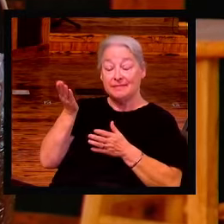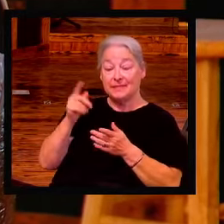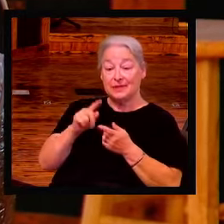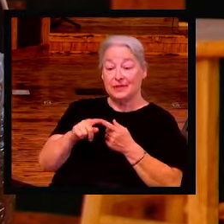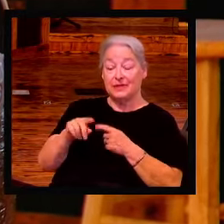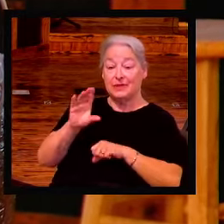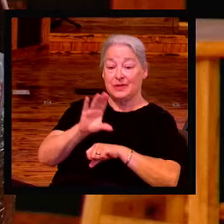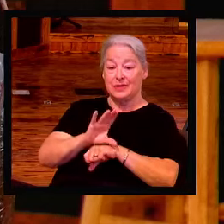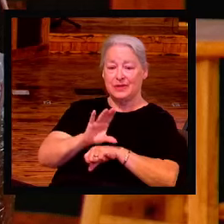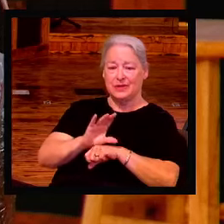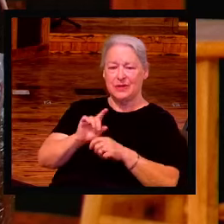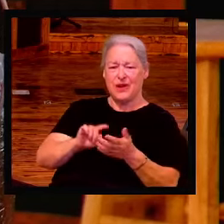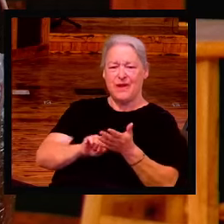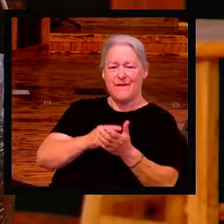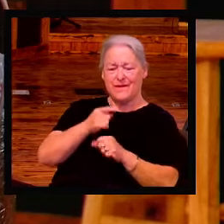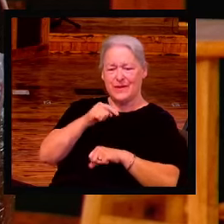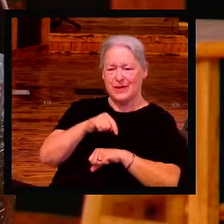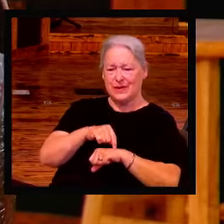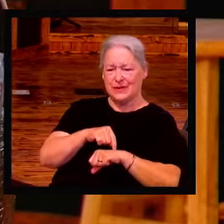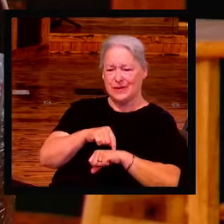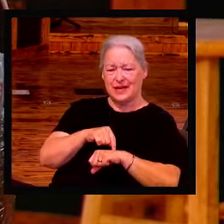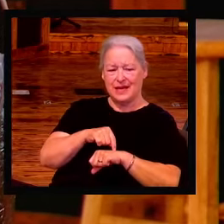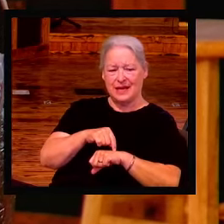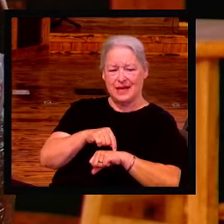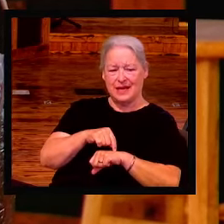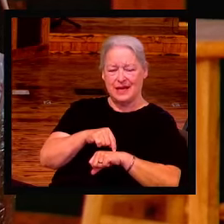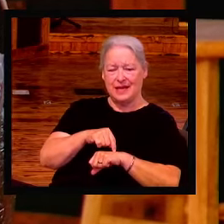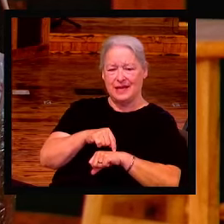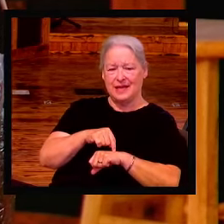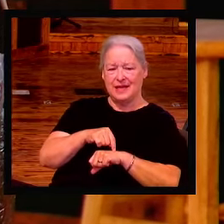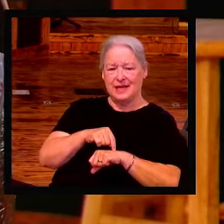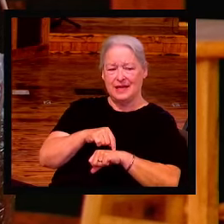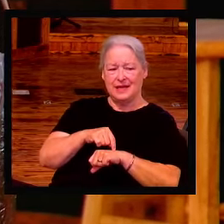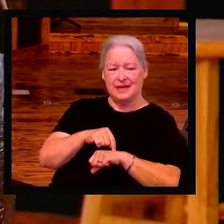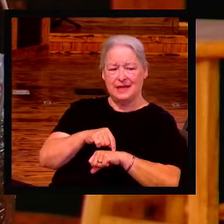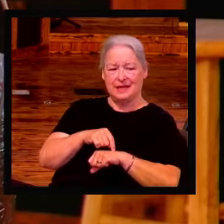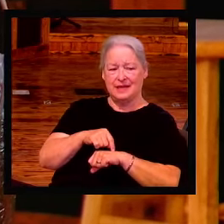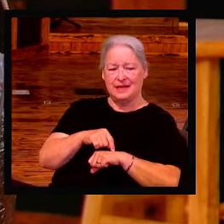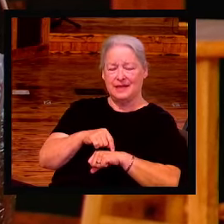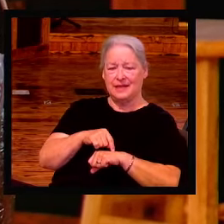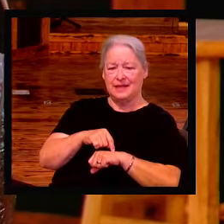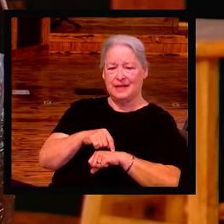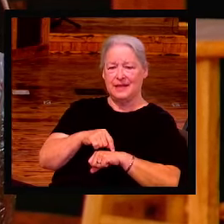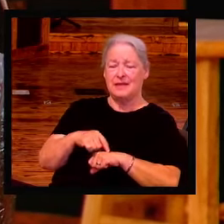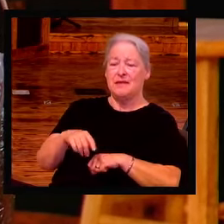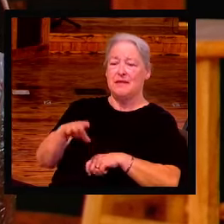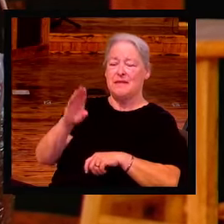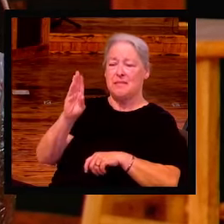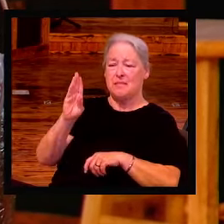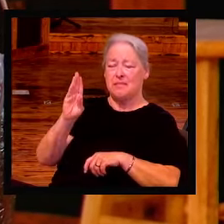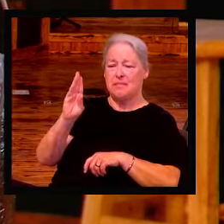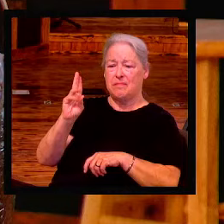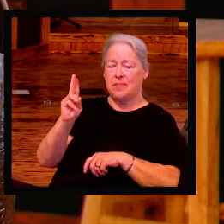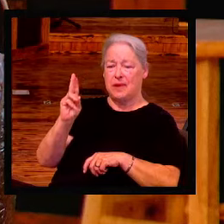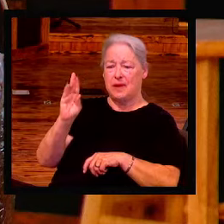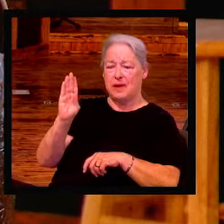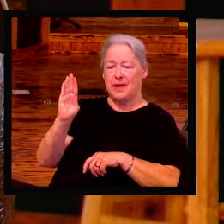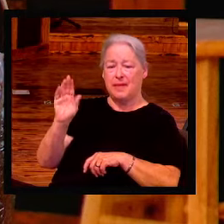church, Bubba asked me to do it because it was his turn as a lay pastor. And it